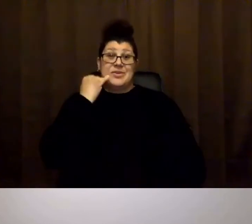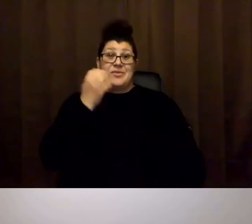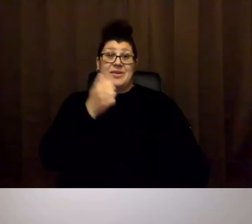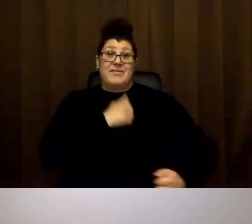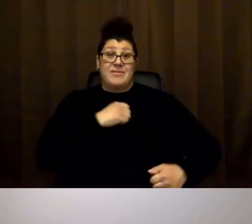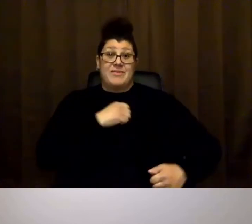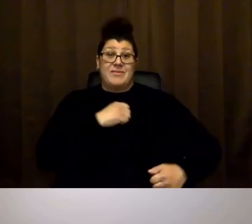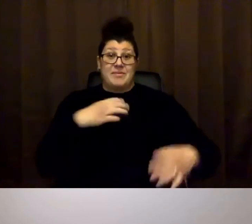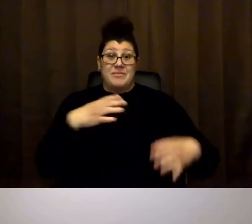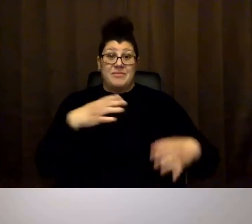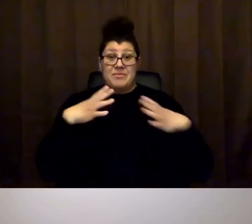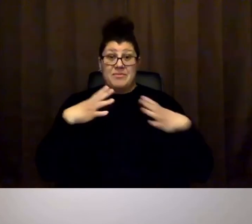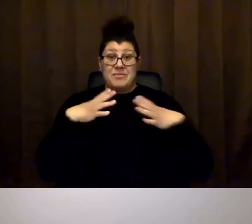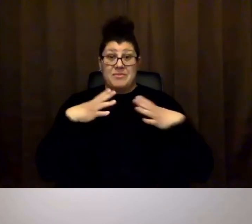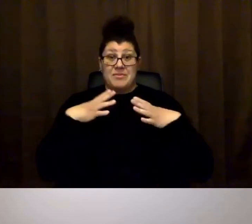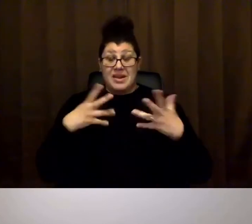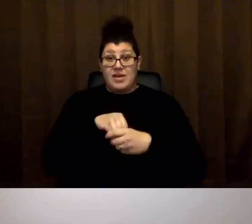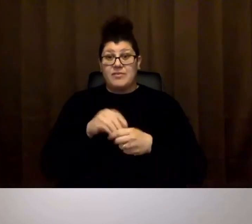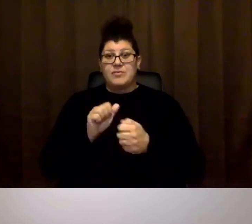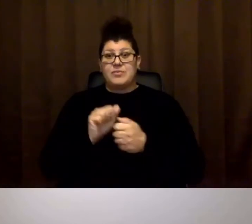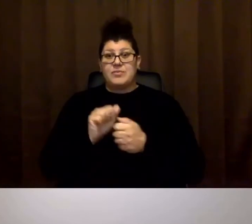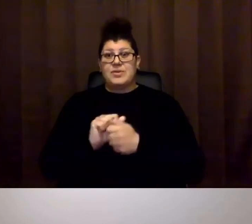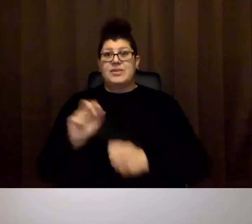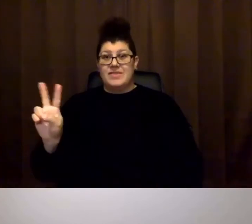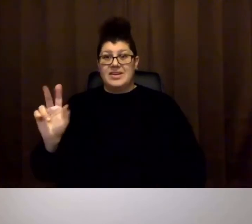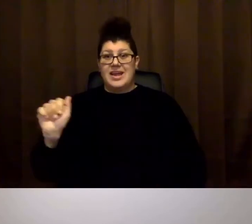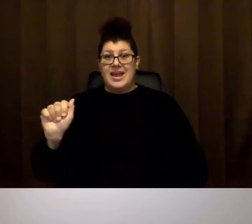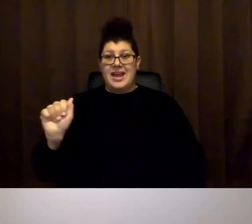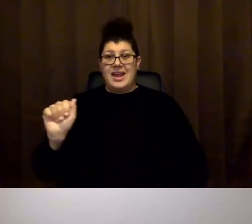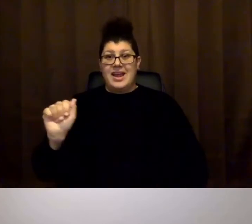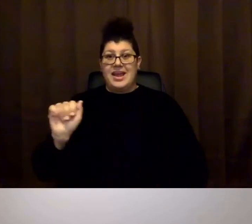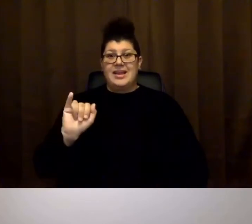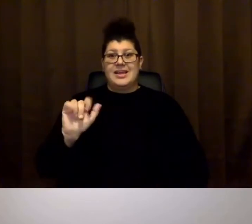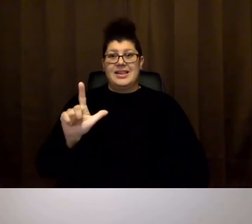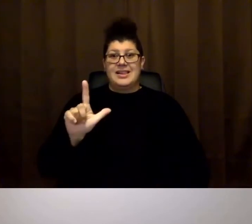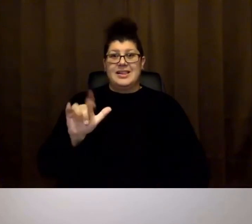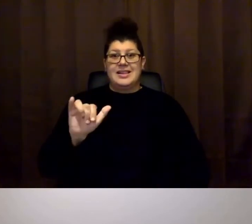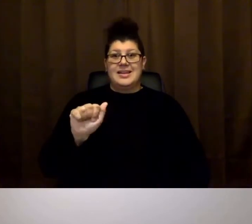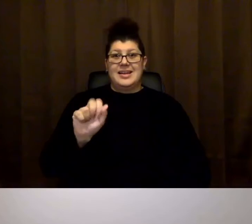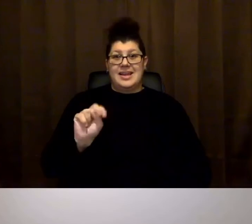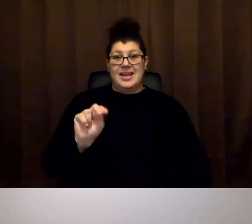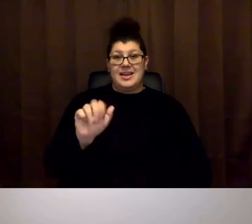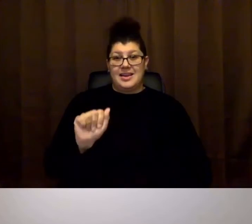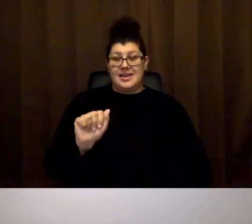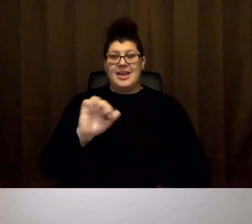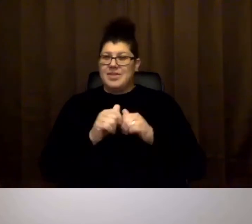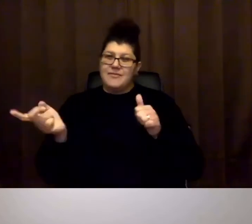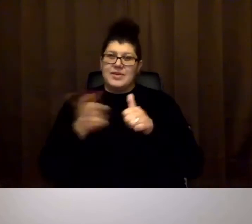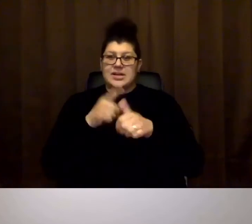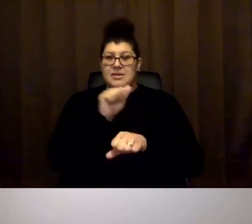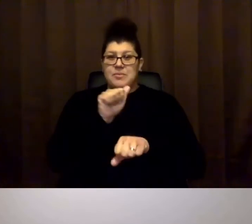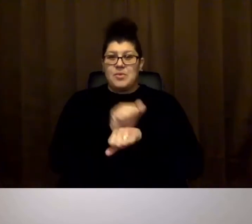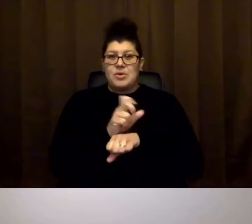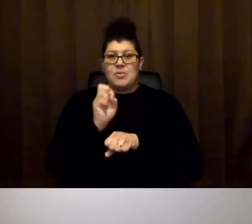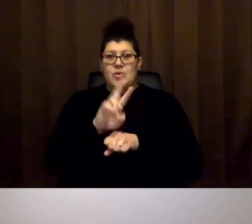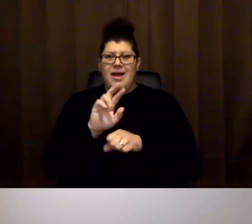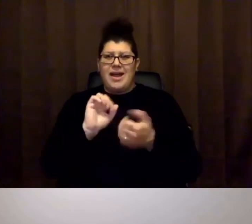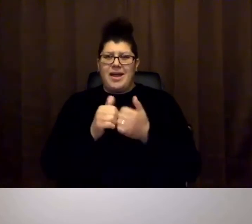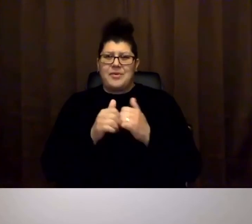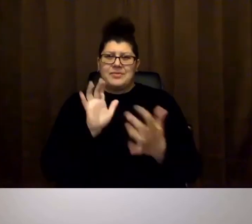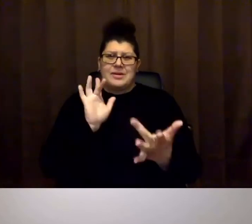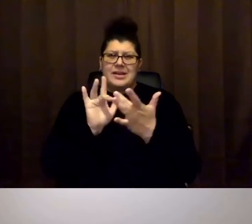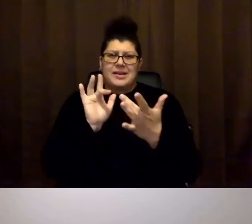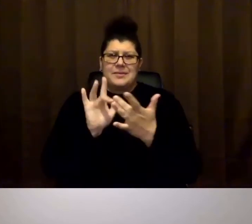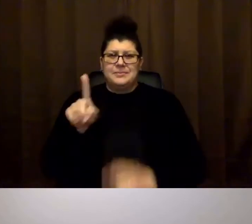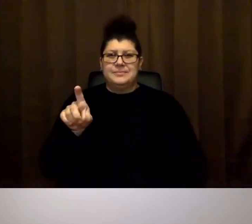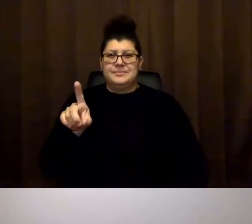get involved with the VA Illiana system to get that initial appointment or to get connected, what's